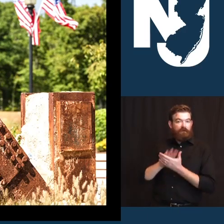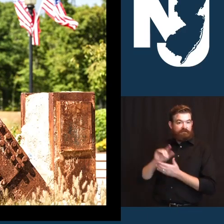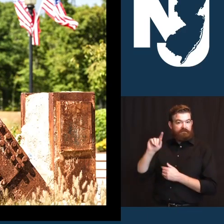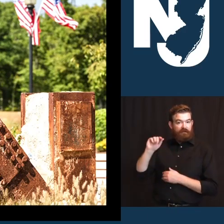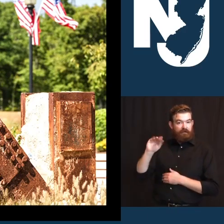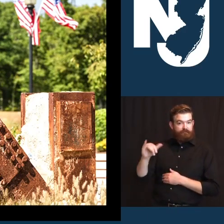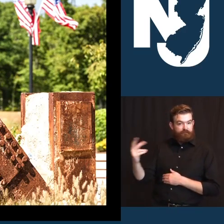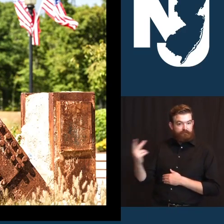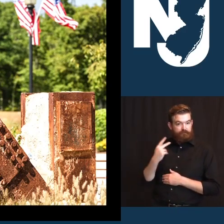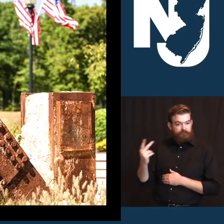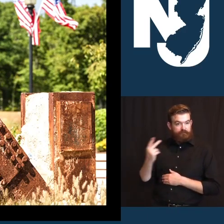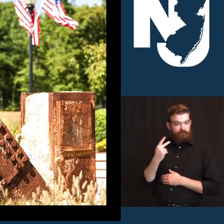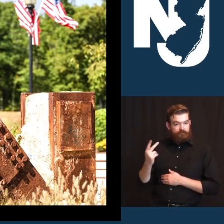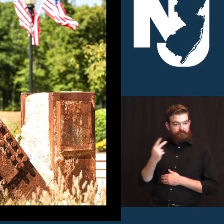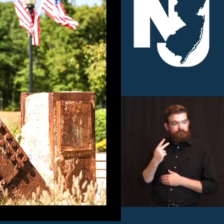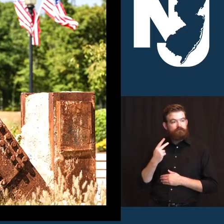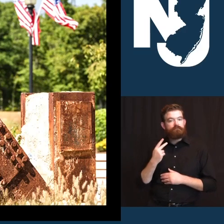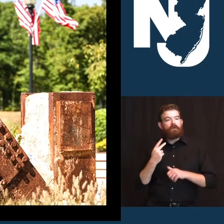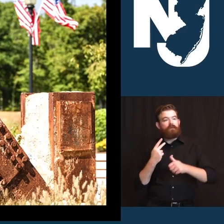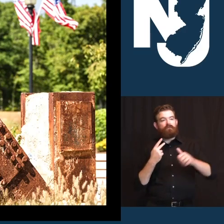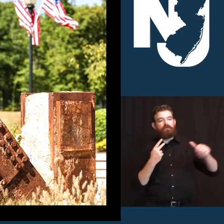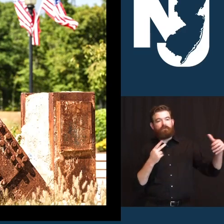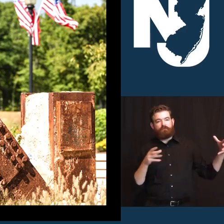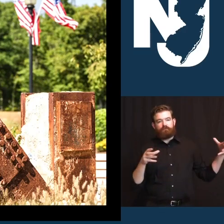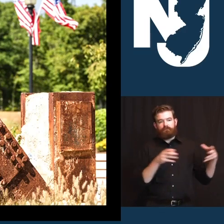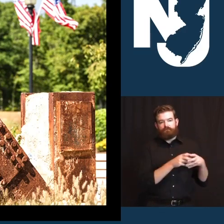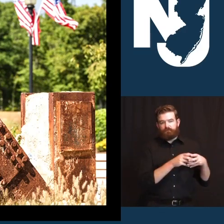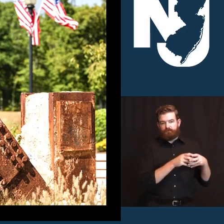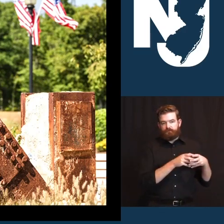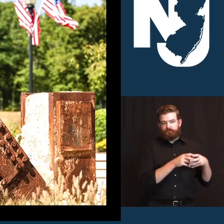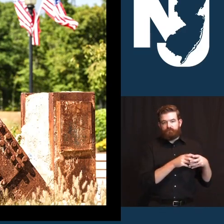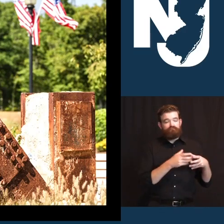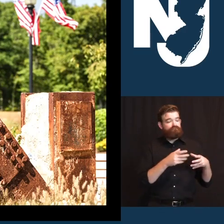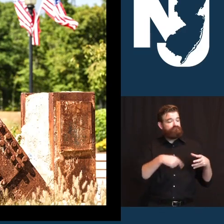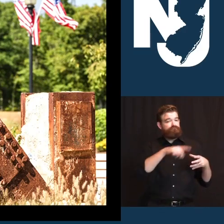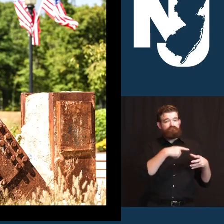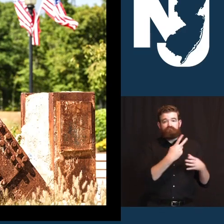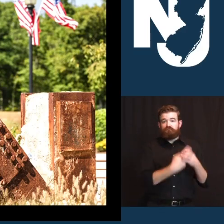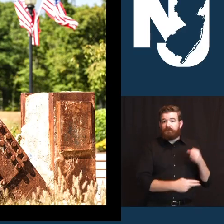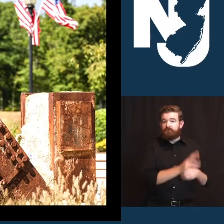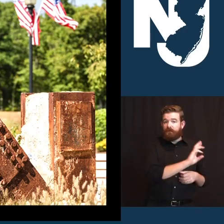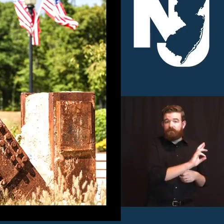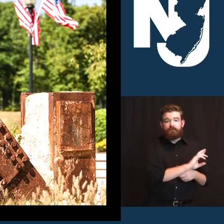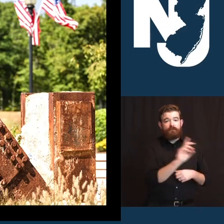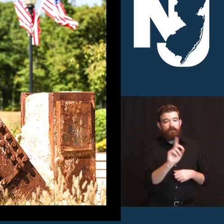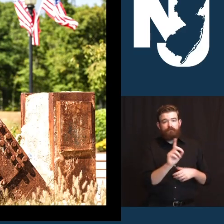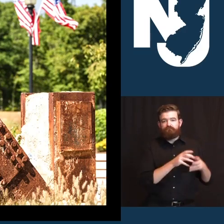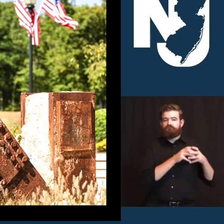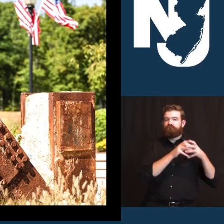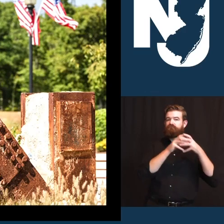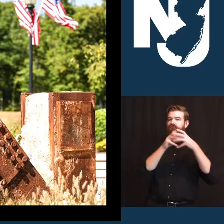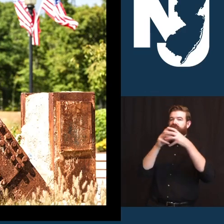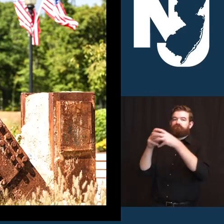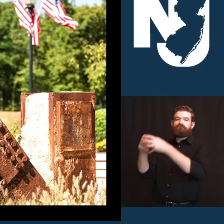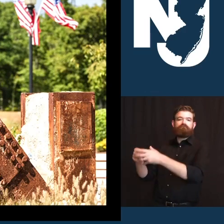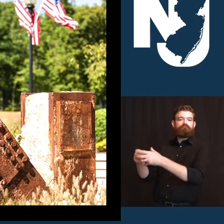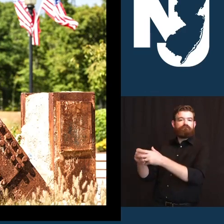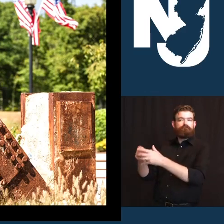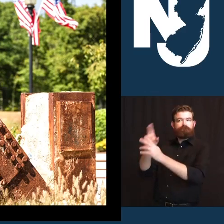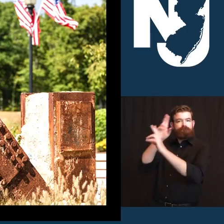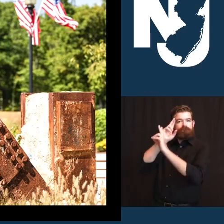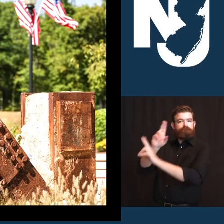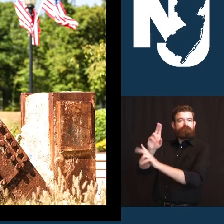elected officials from both sides of the aisle, in paying respects to the souls lost at the site of the World Trade Center. And in our